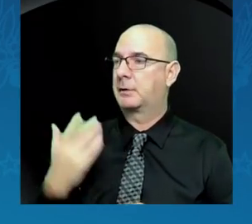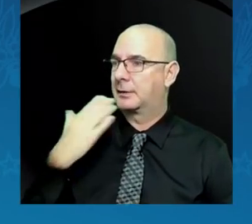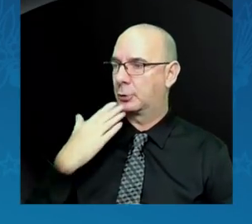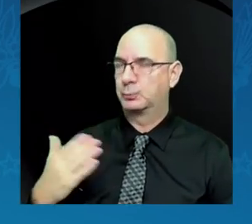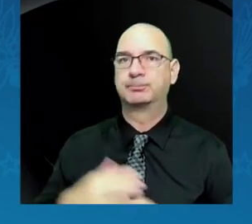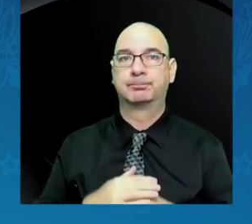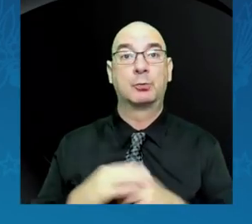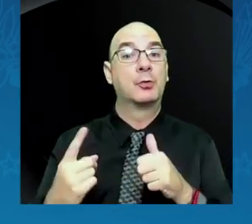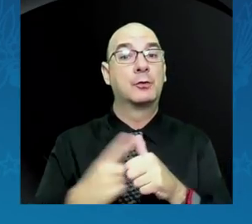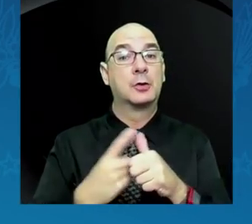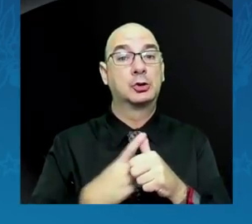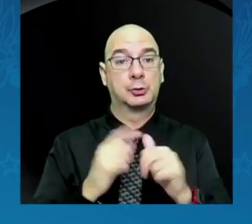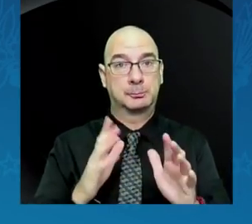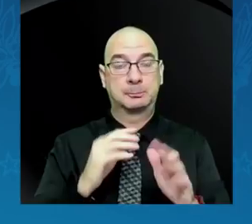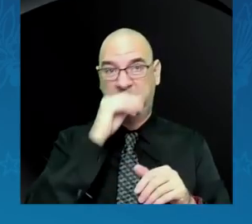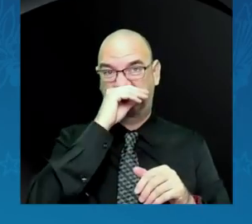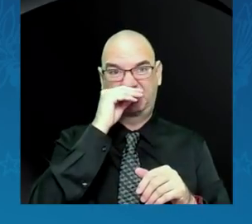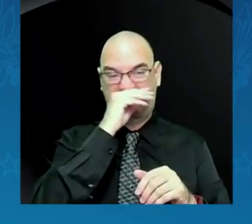Prices have gone up.